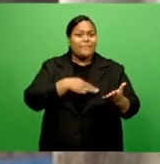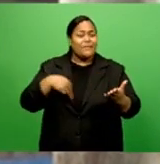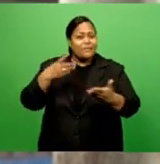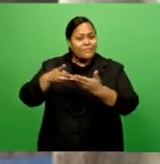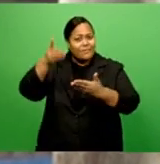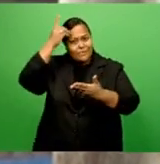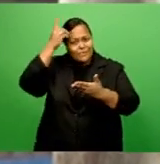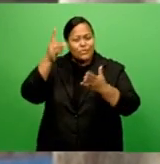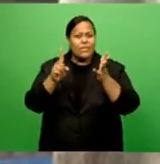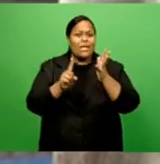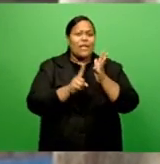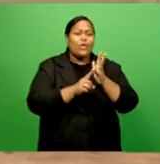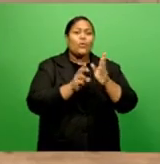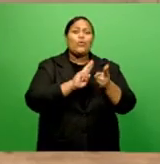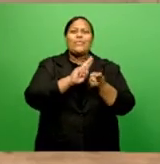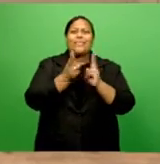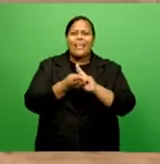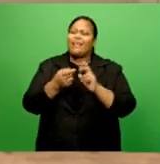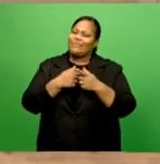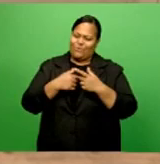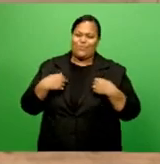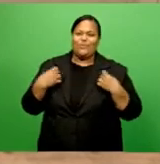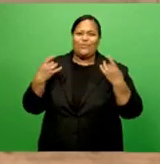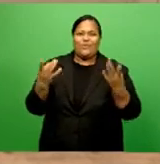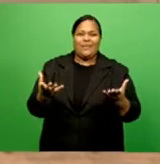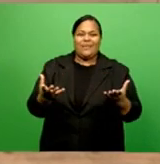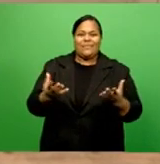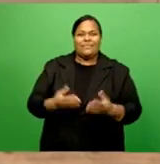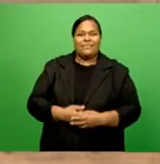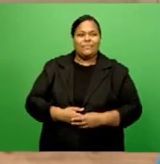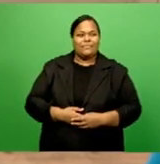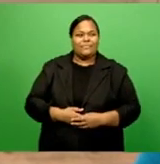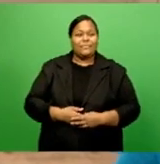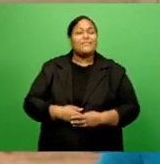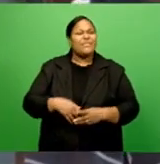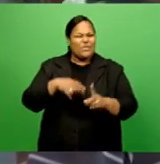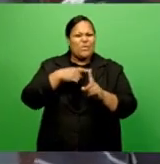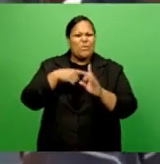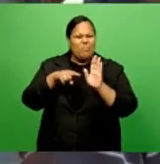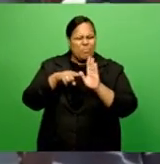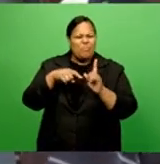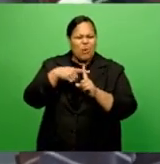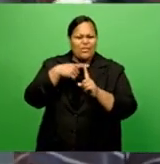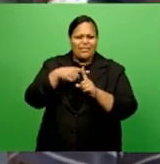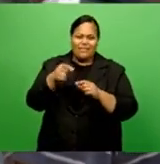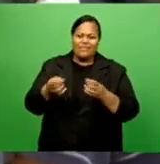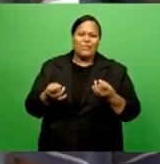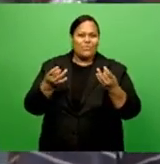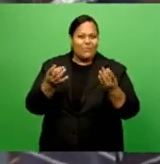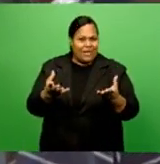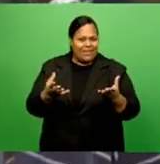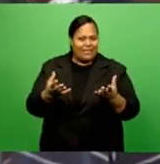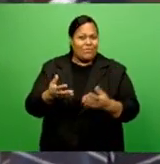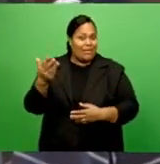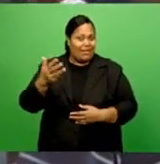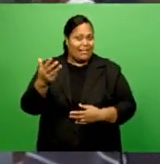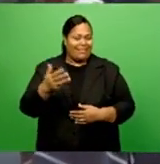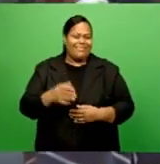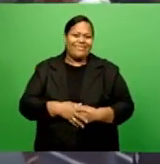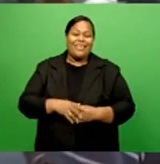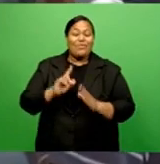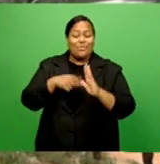UNICEF, so we are ready. I'm positive that the students will make their way on the 19th. Classes are to commence on